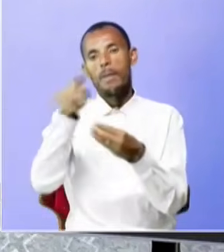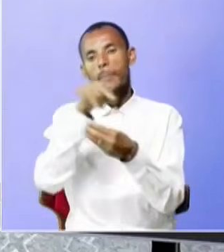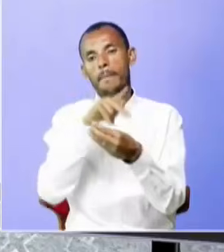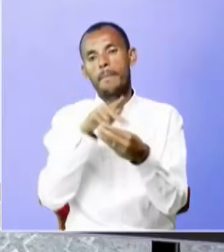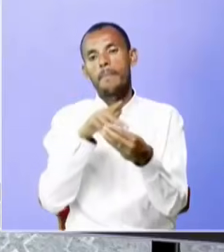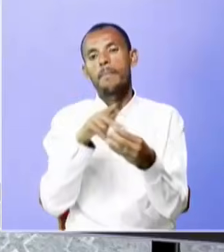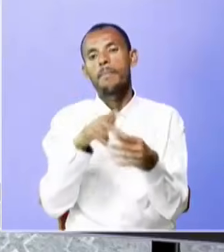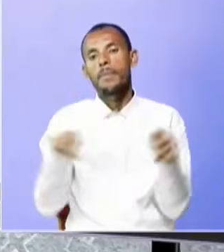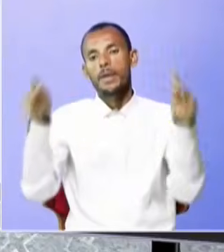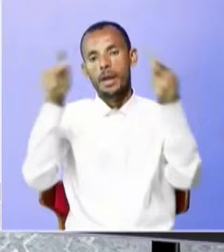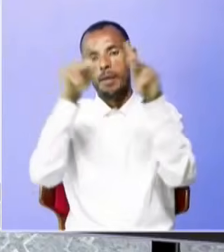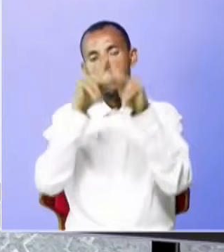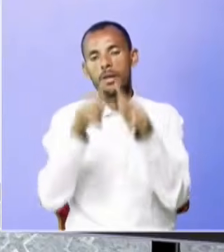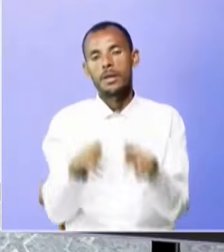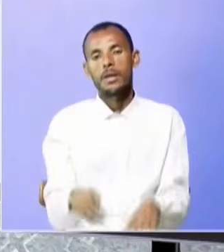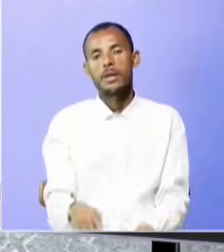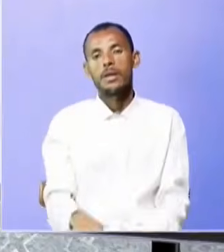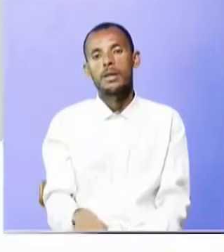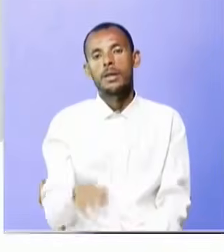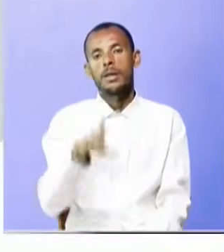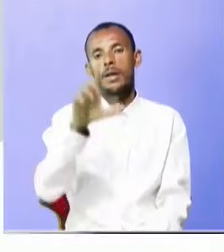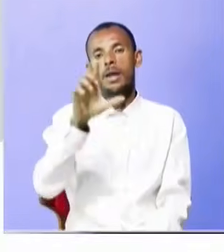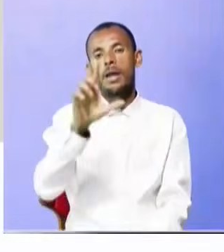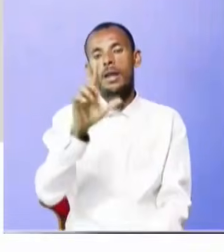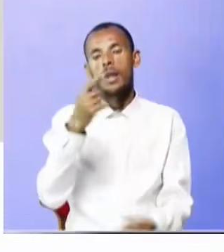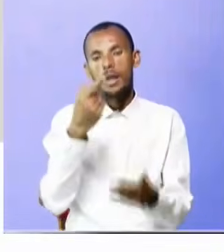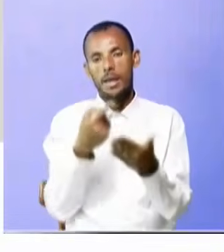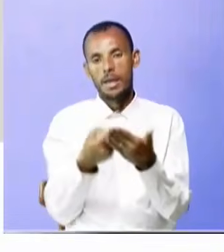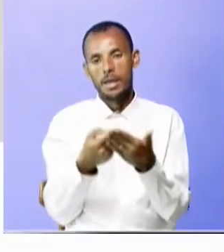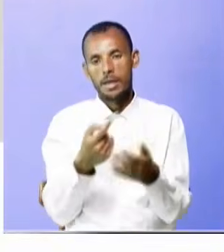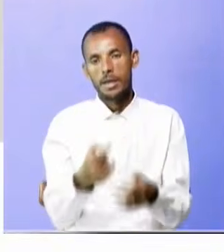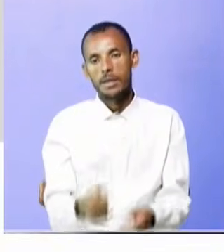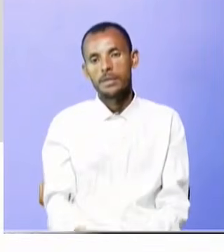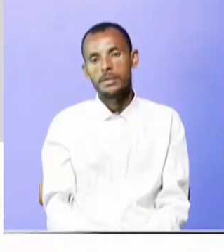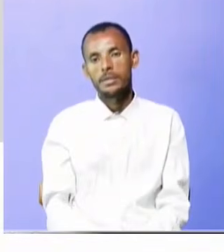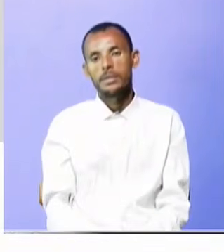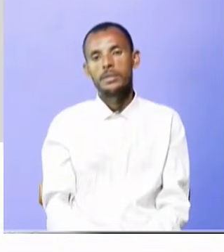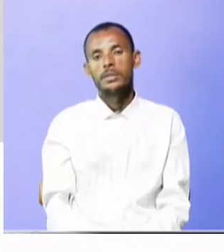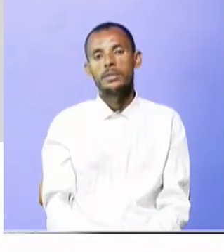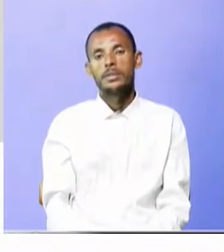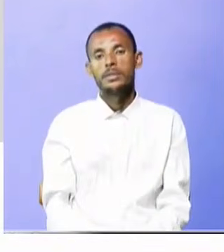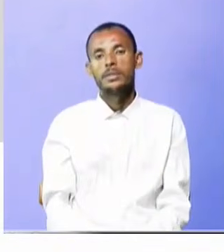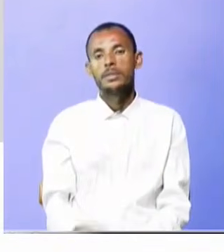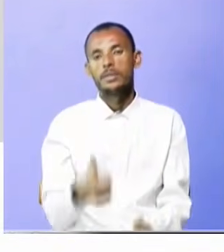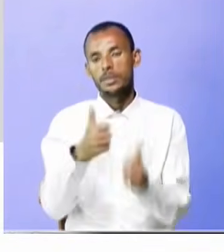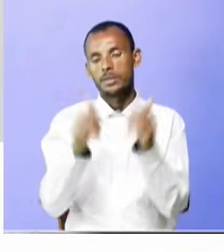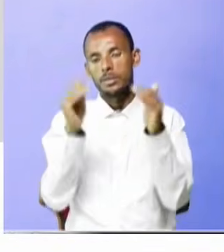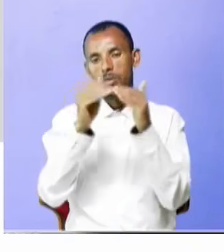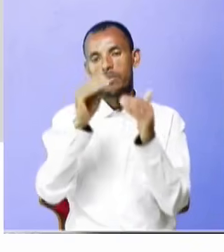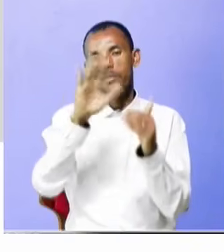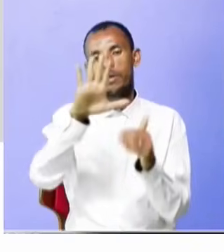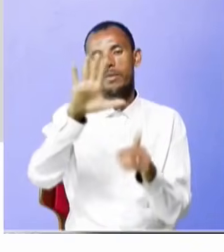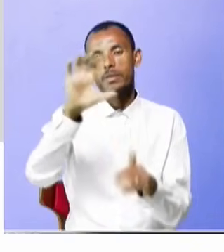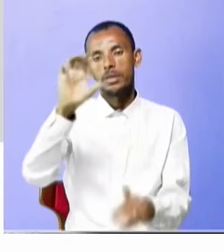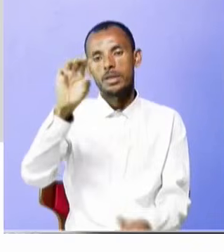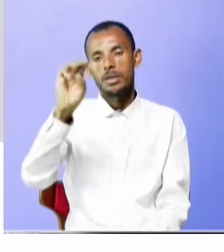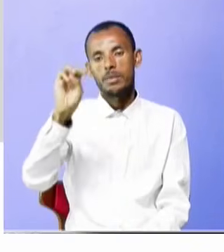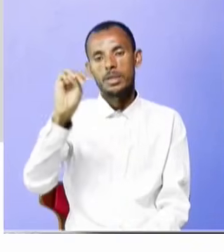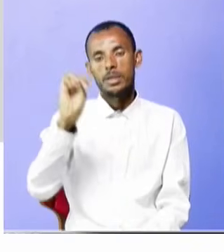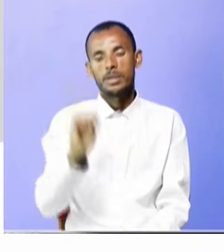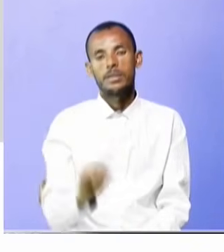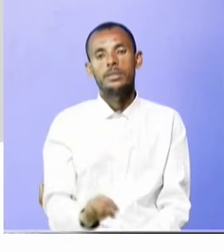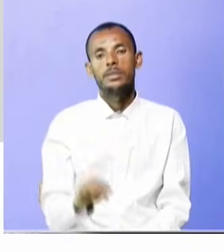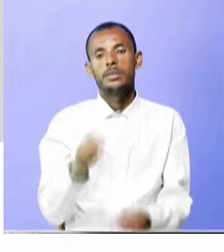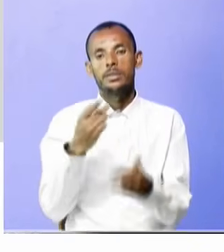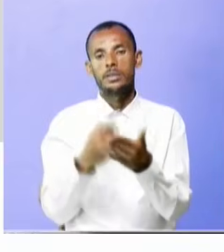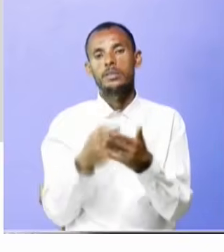So L is here, L is the slant height, which is 5 centimeter. So